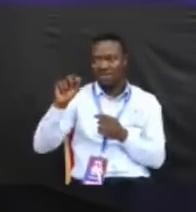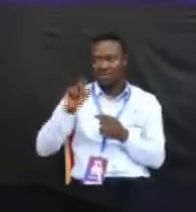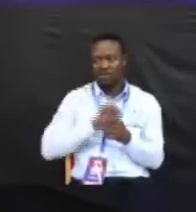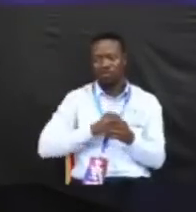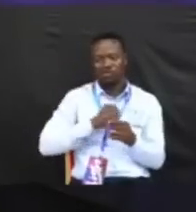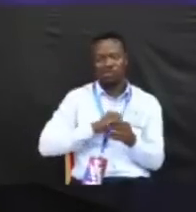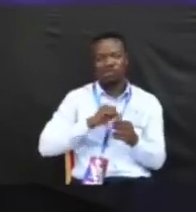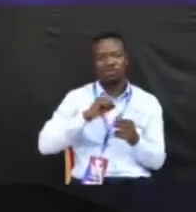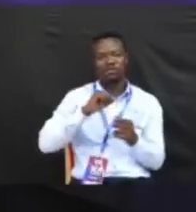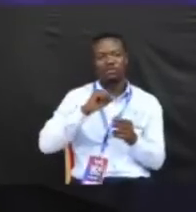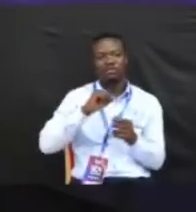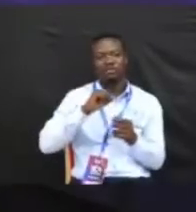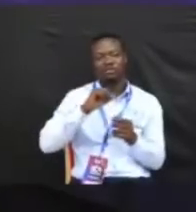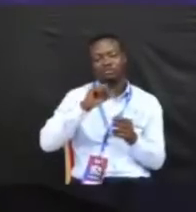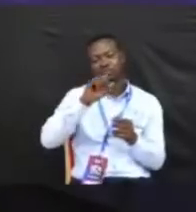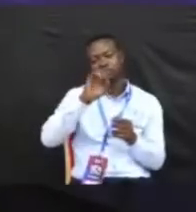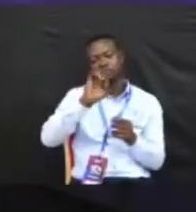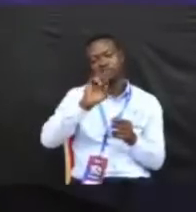the